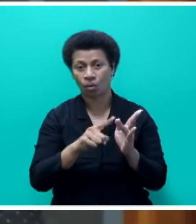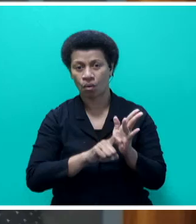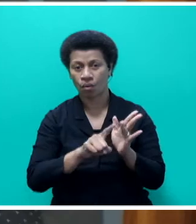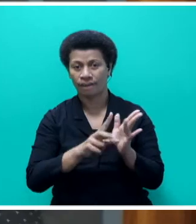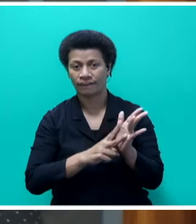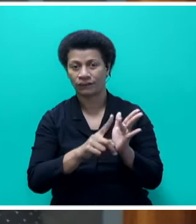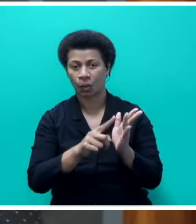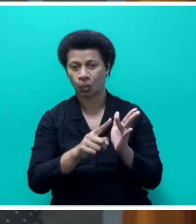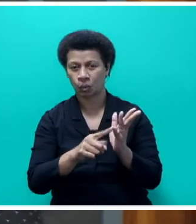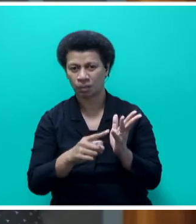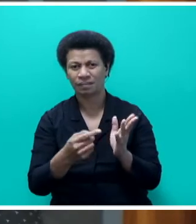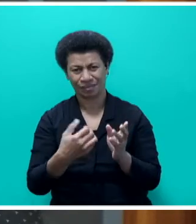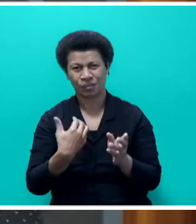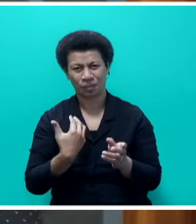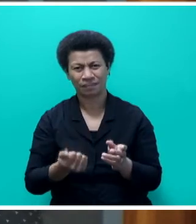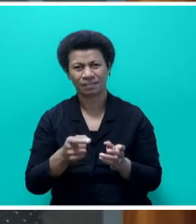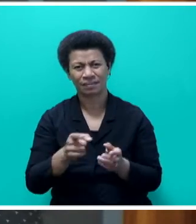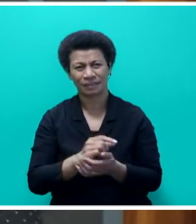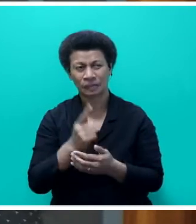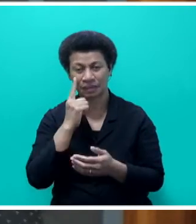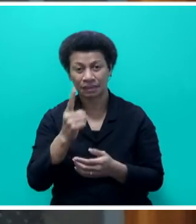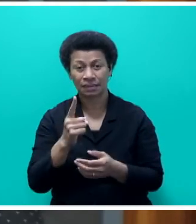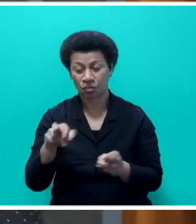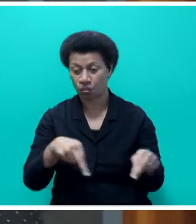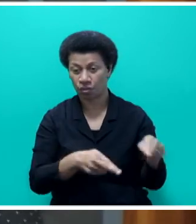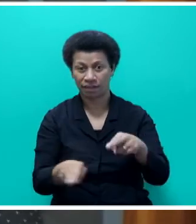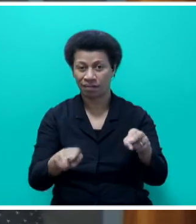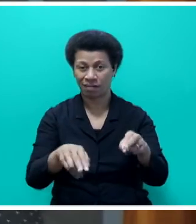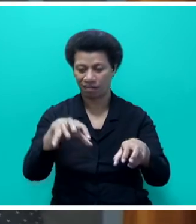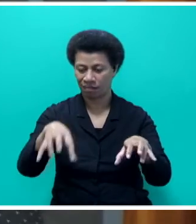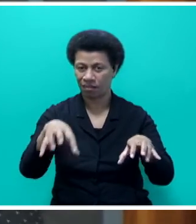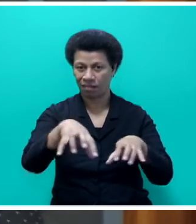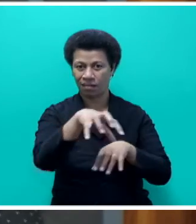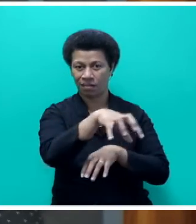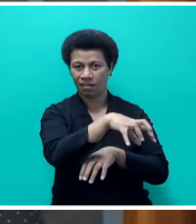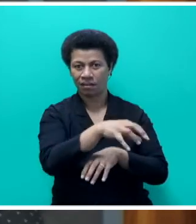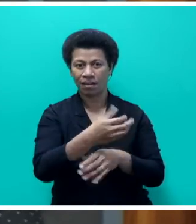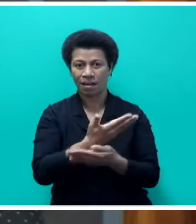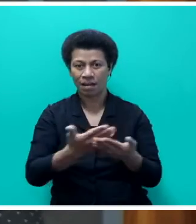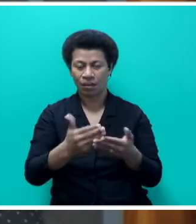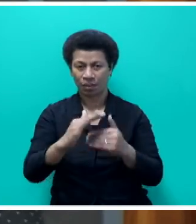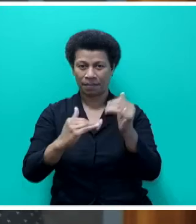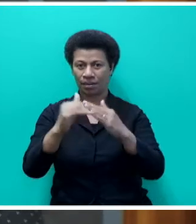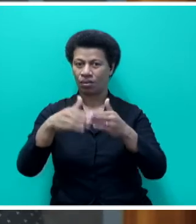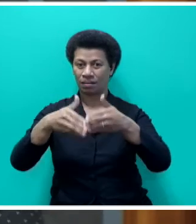left with a legacy issue because these towns now sit in rivers. We have to be very careful about how we build, what we